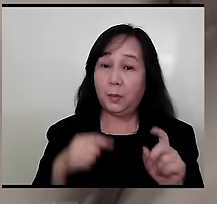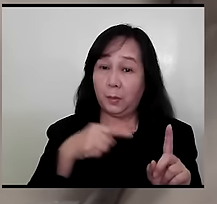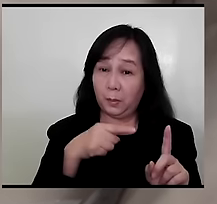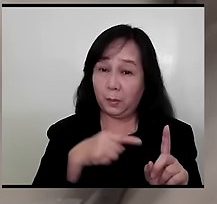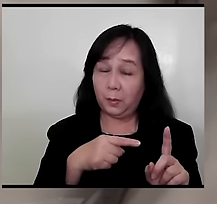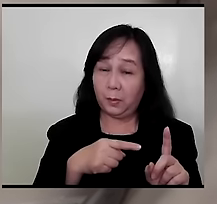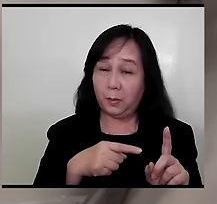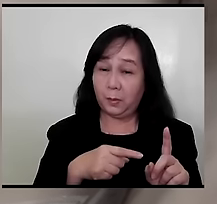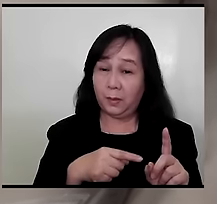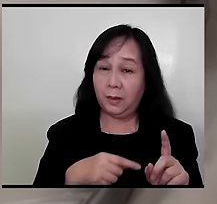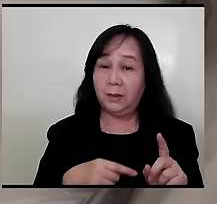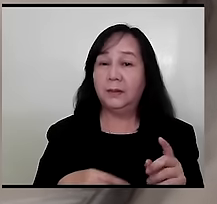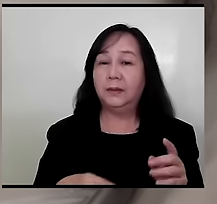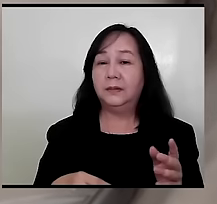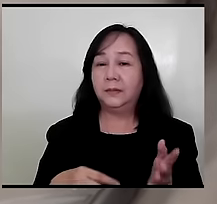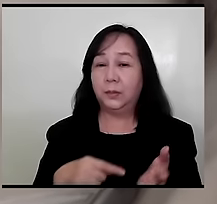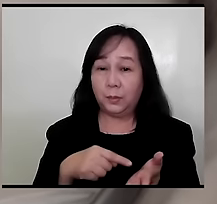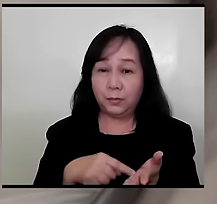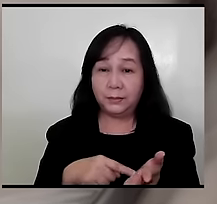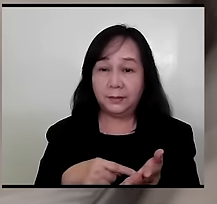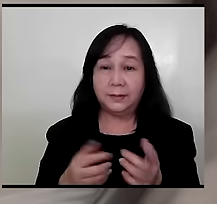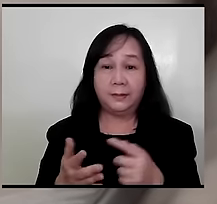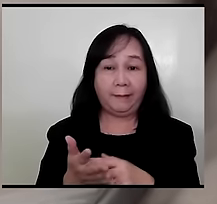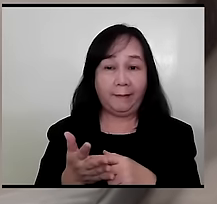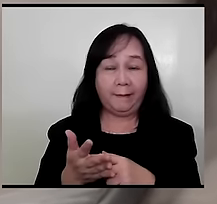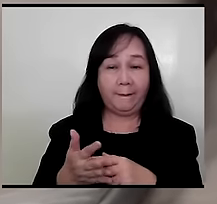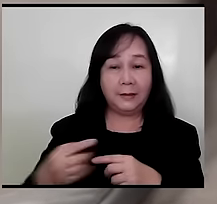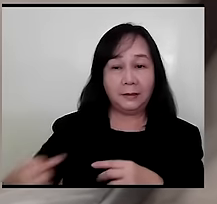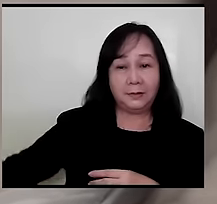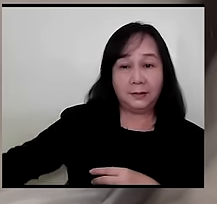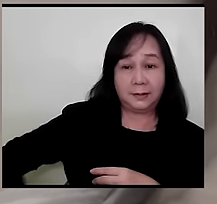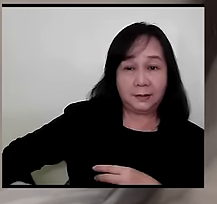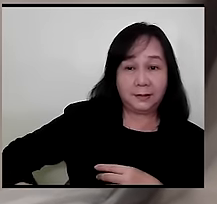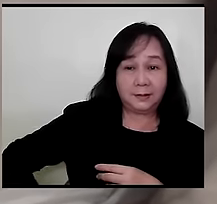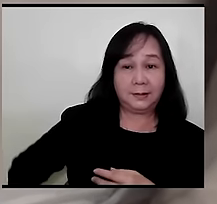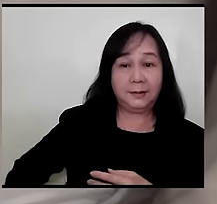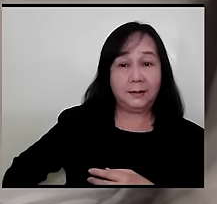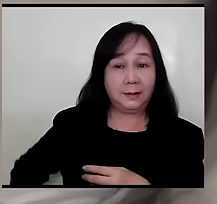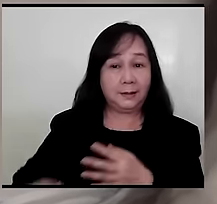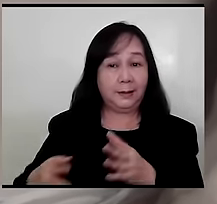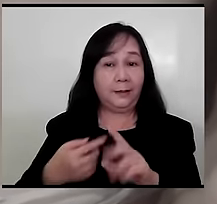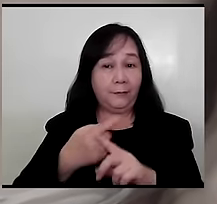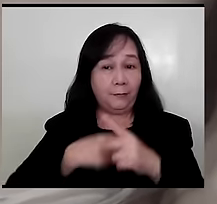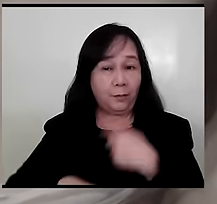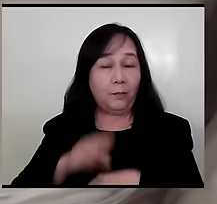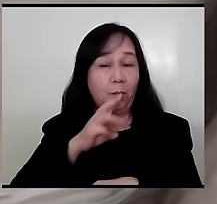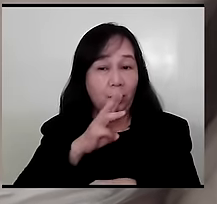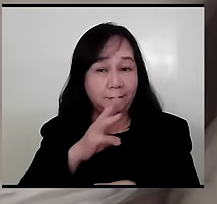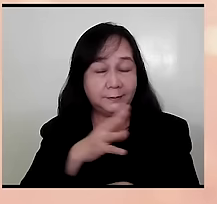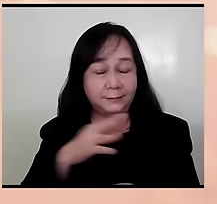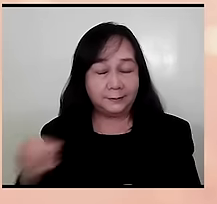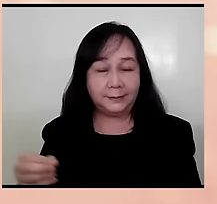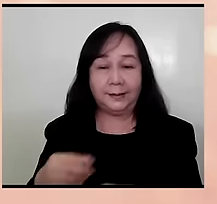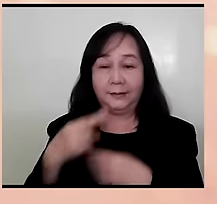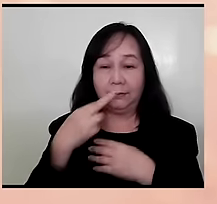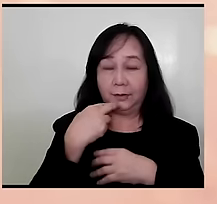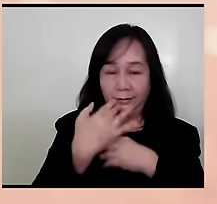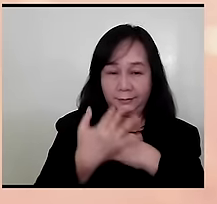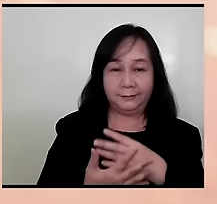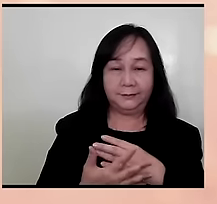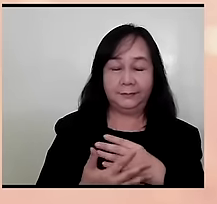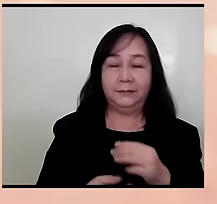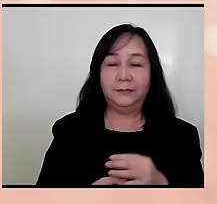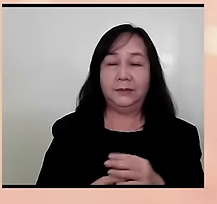wounded, from whose side that was pierced, came water and blood.